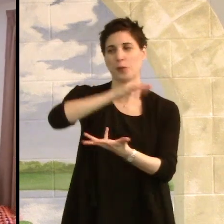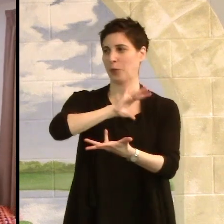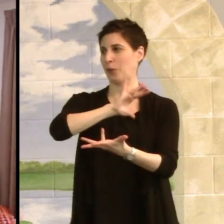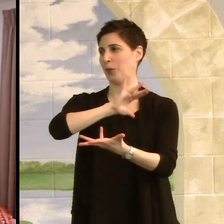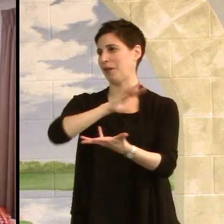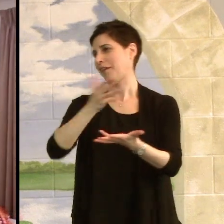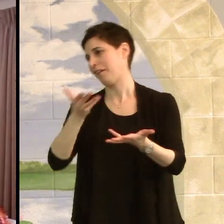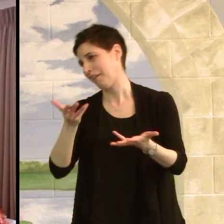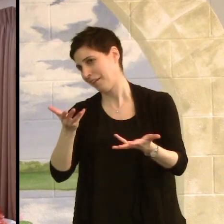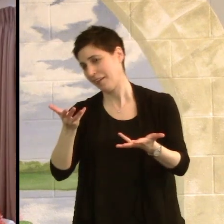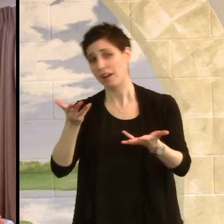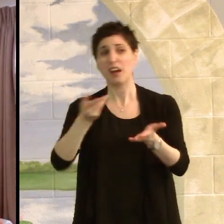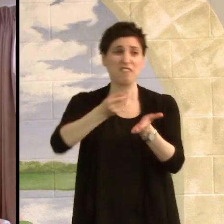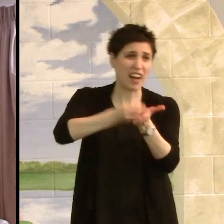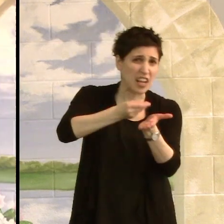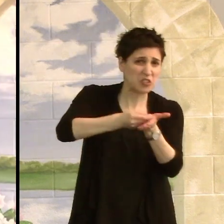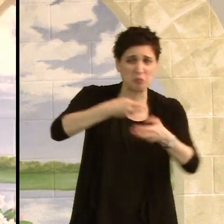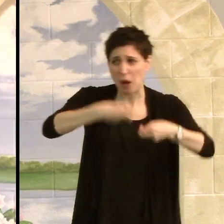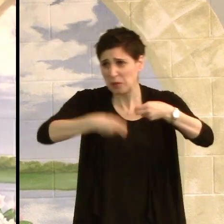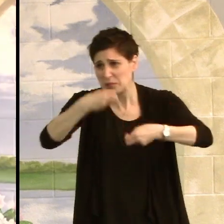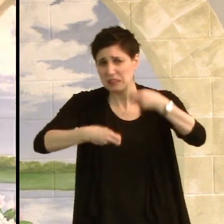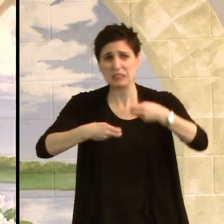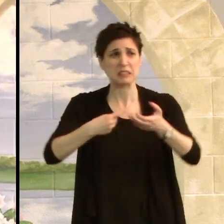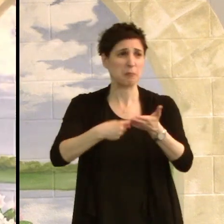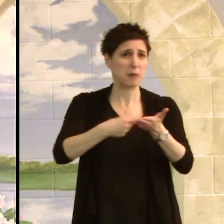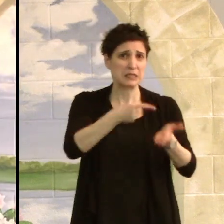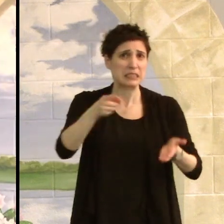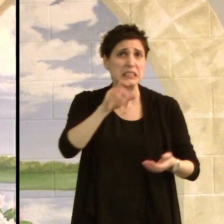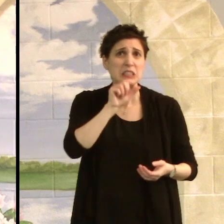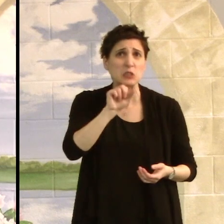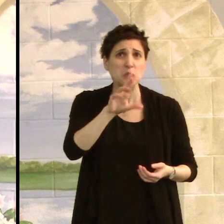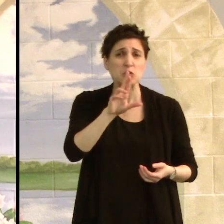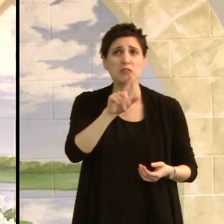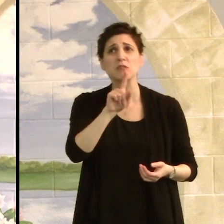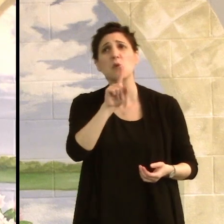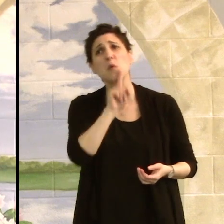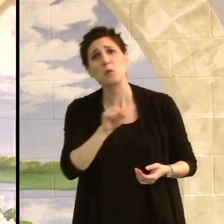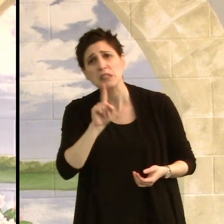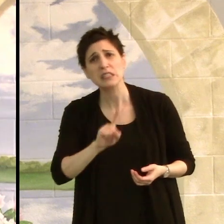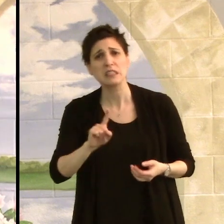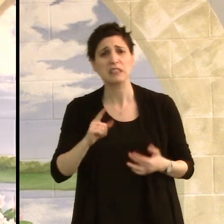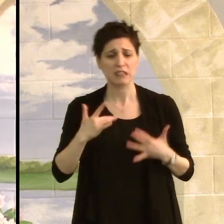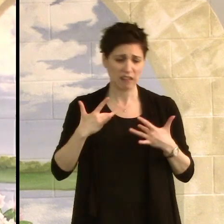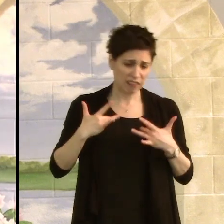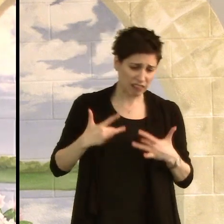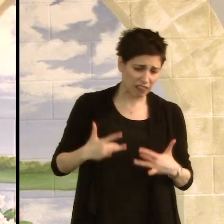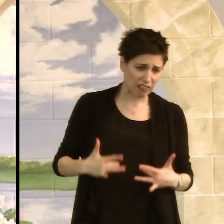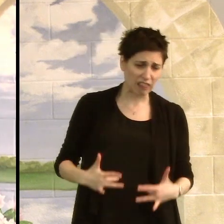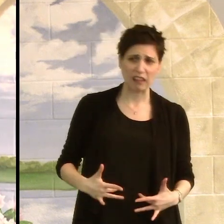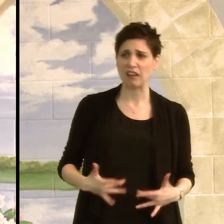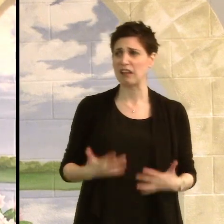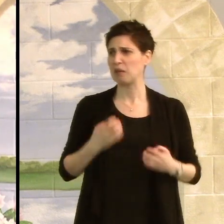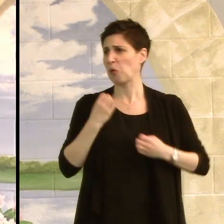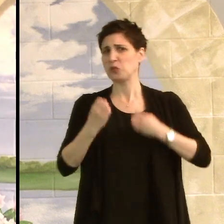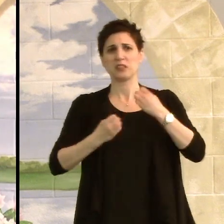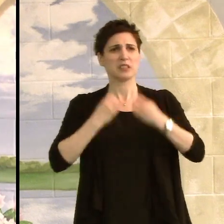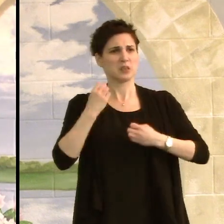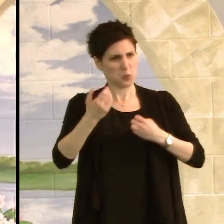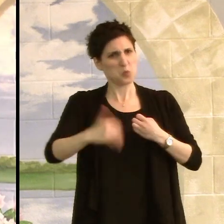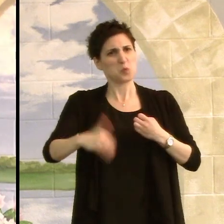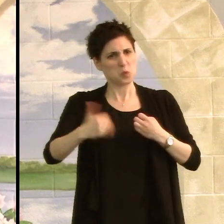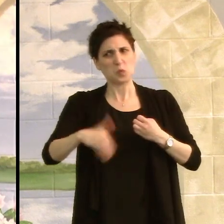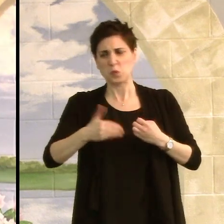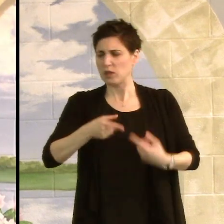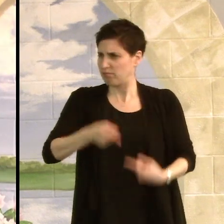Financial problems, loneliness, depression, many other emotions and feelings can